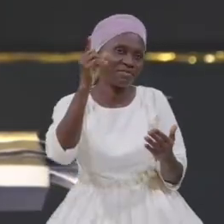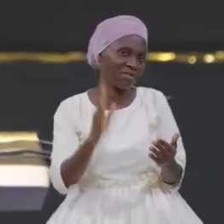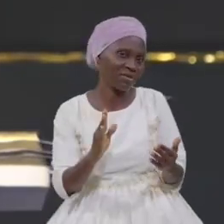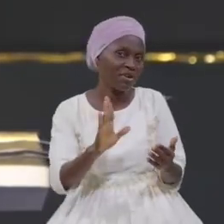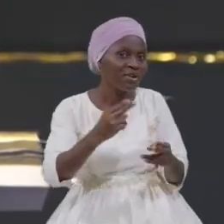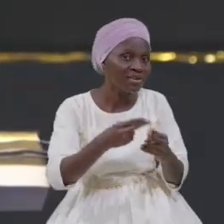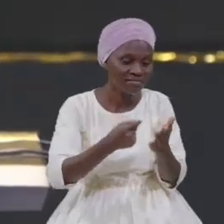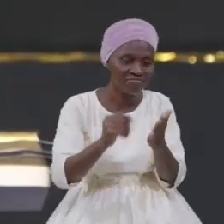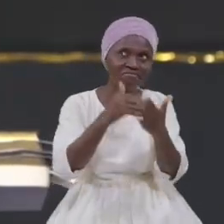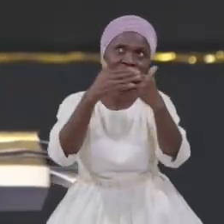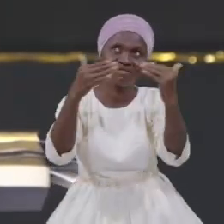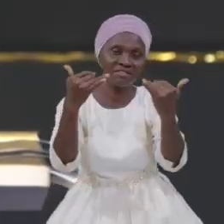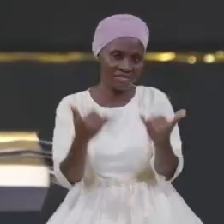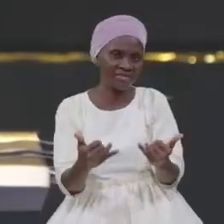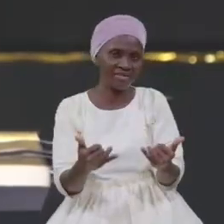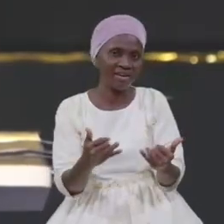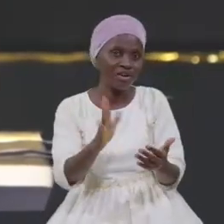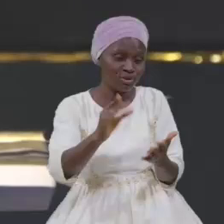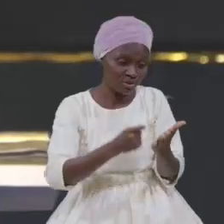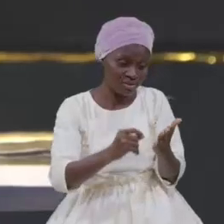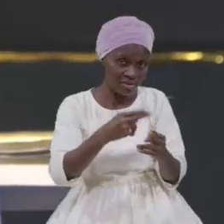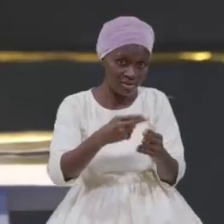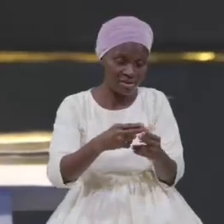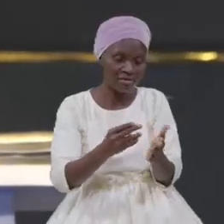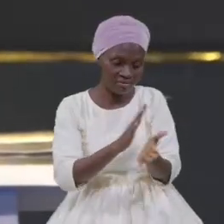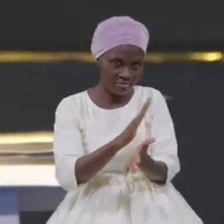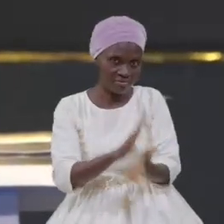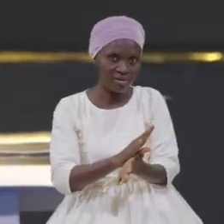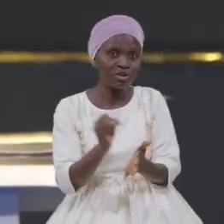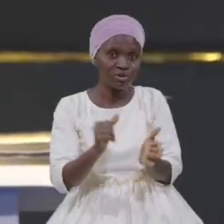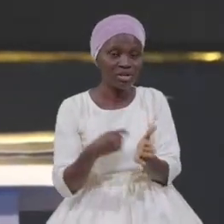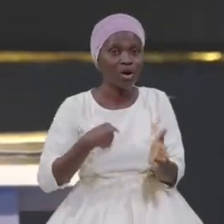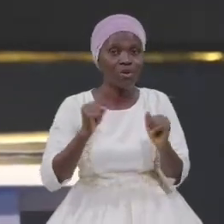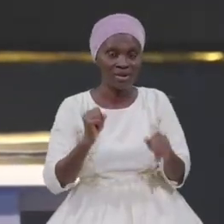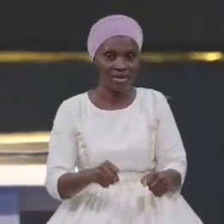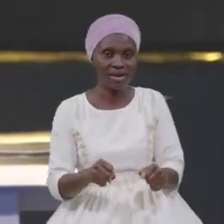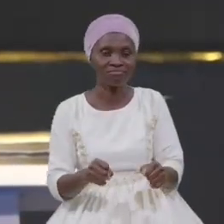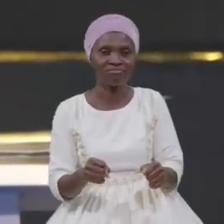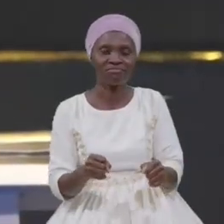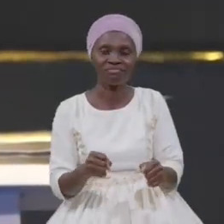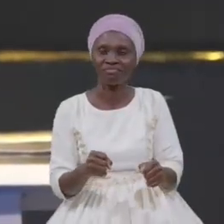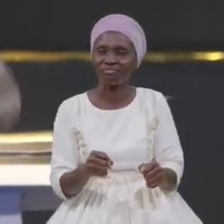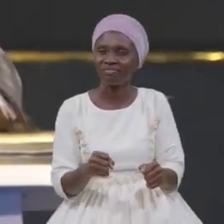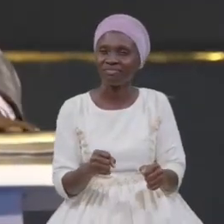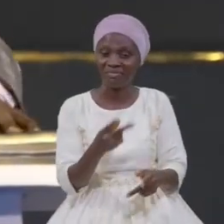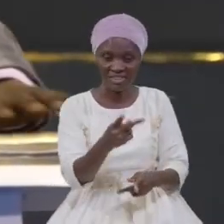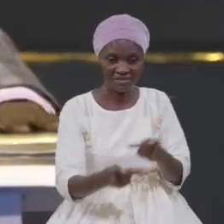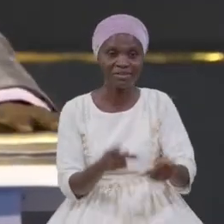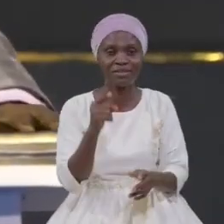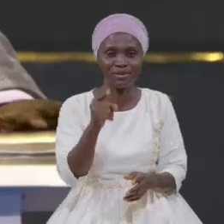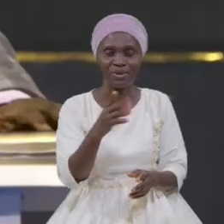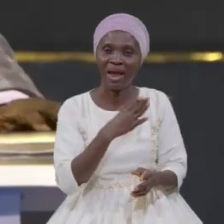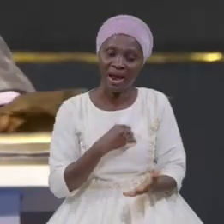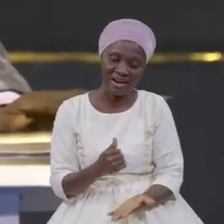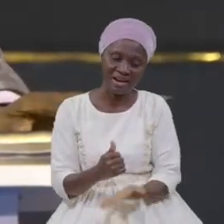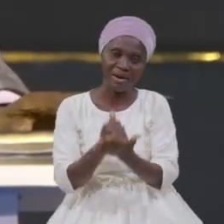write your name here so we can identify with you and you identify with us and lead you to grow in